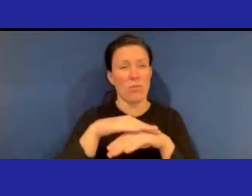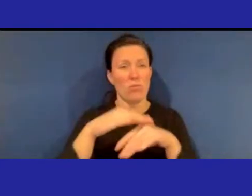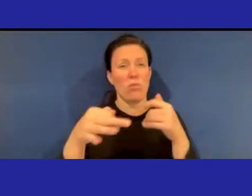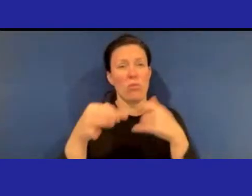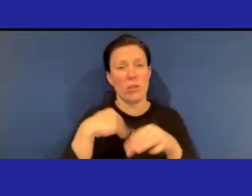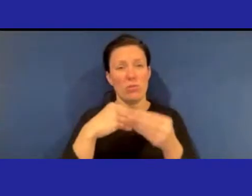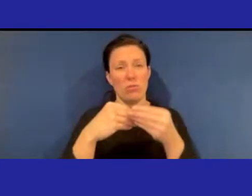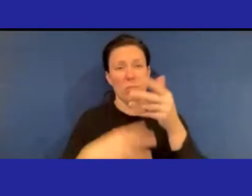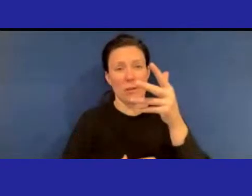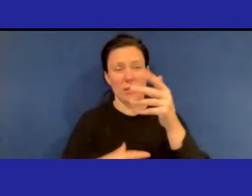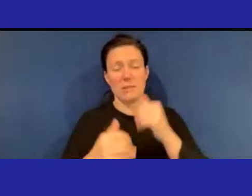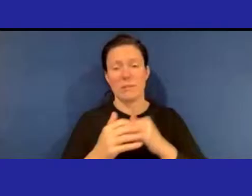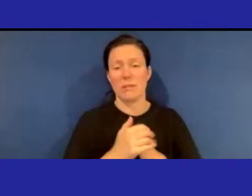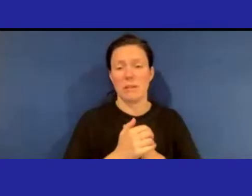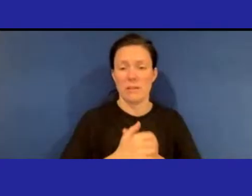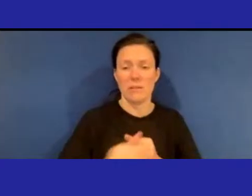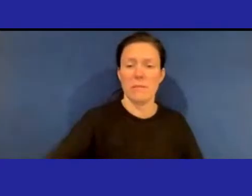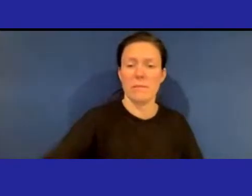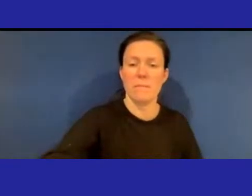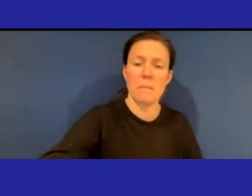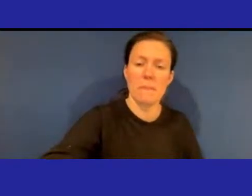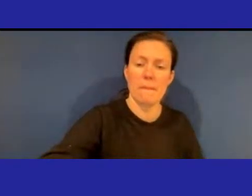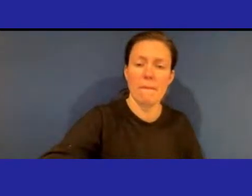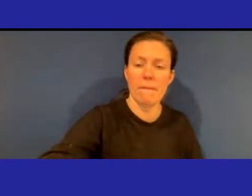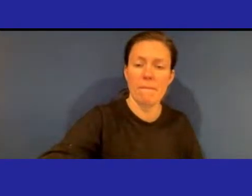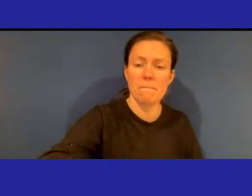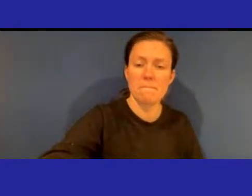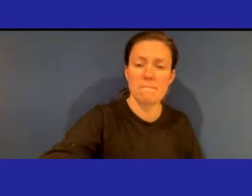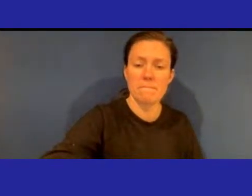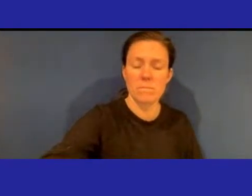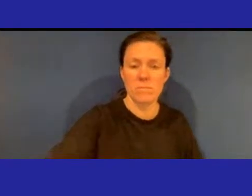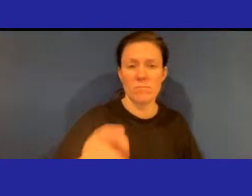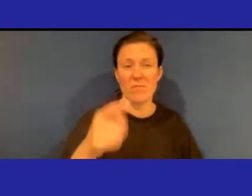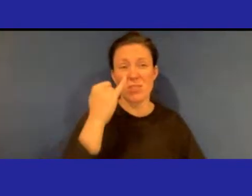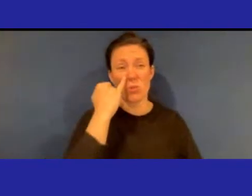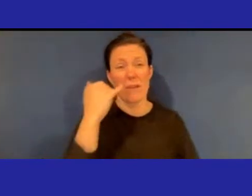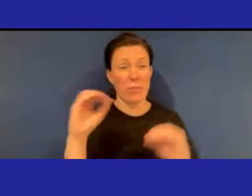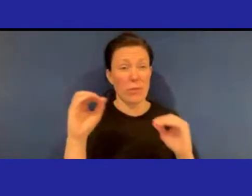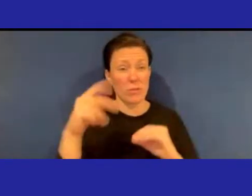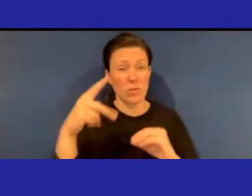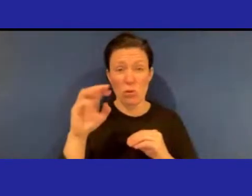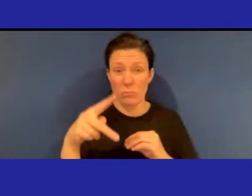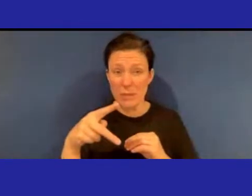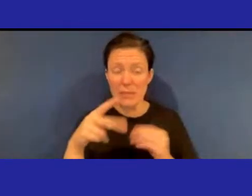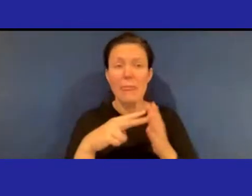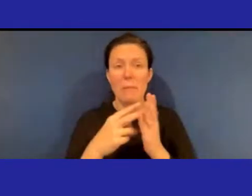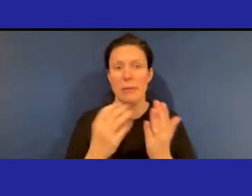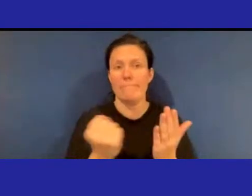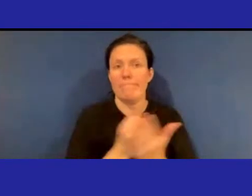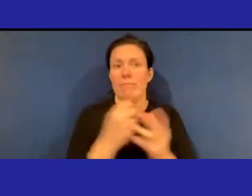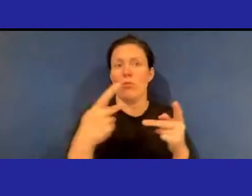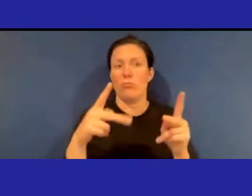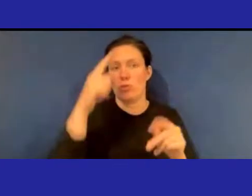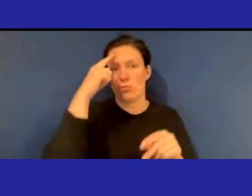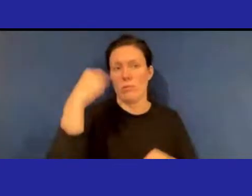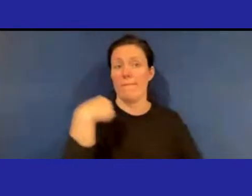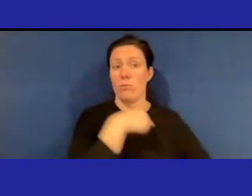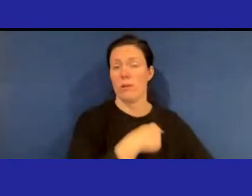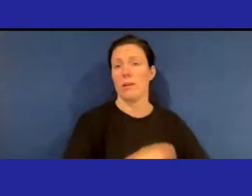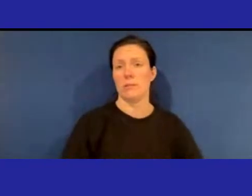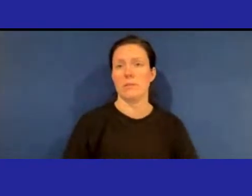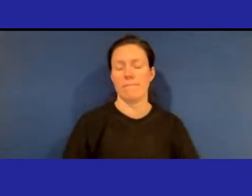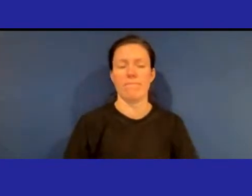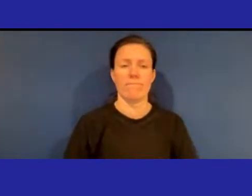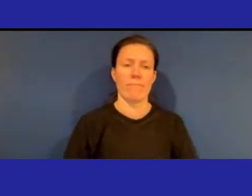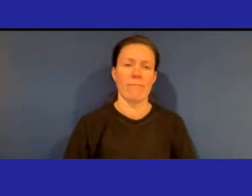they're kind of, floating without a PCP, this is really an opportunity for us to engage them. Next